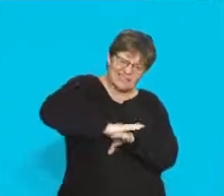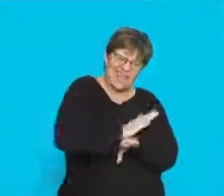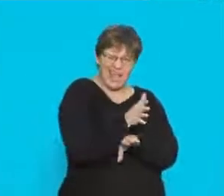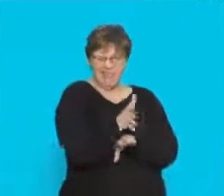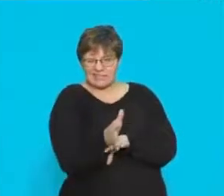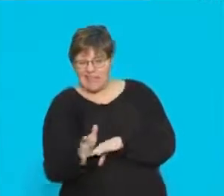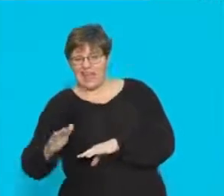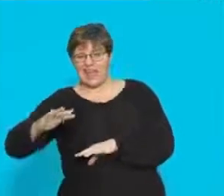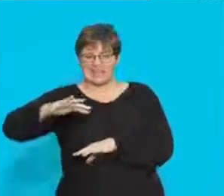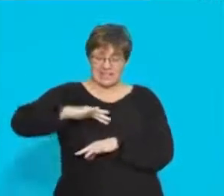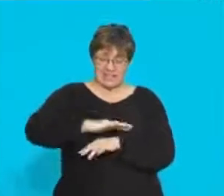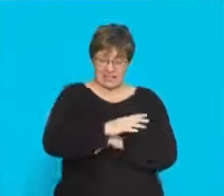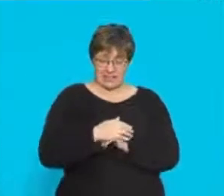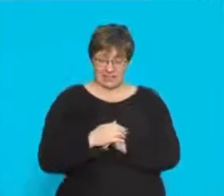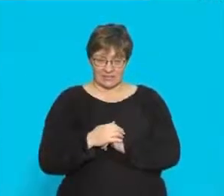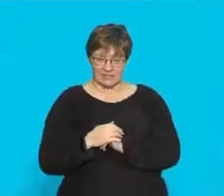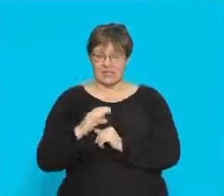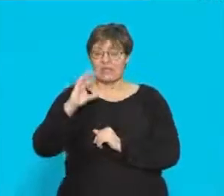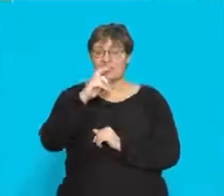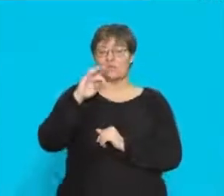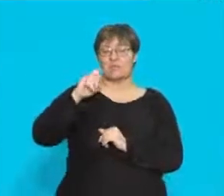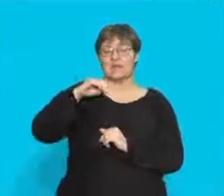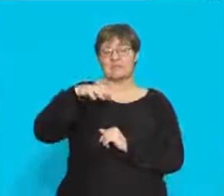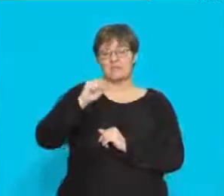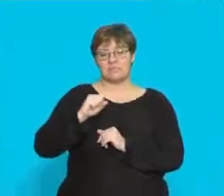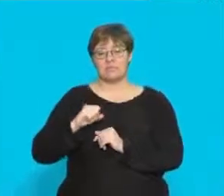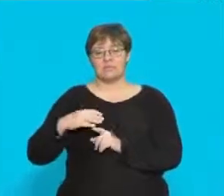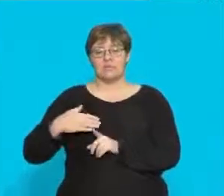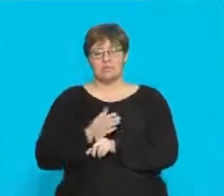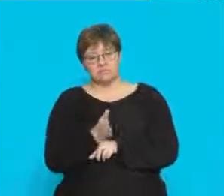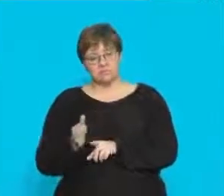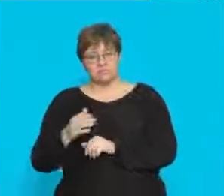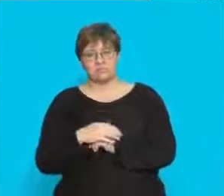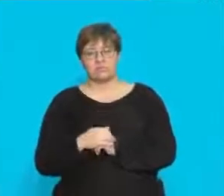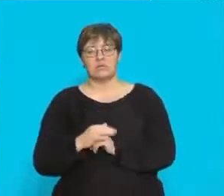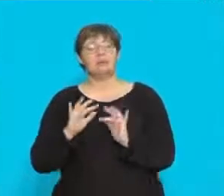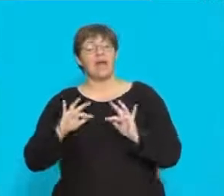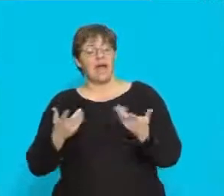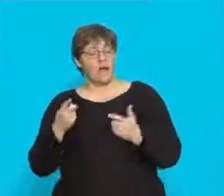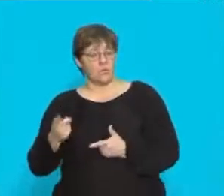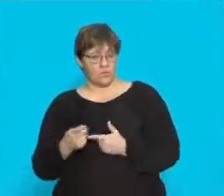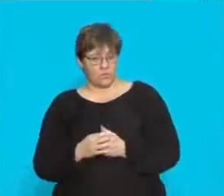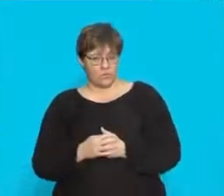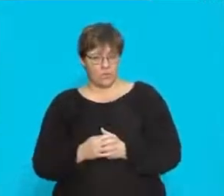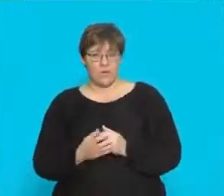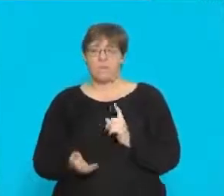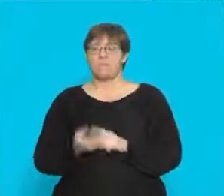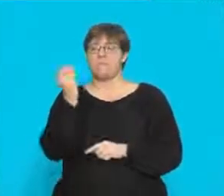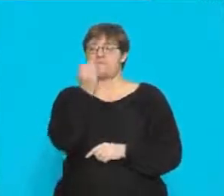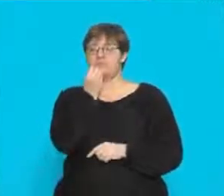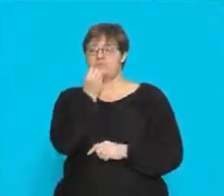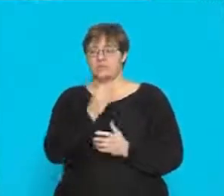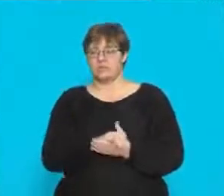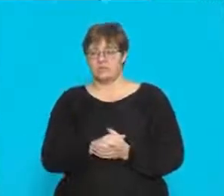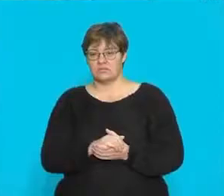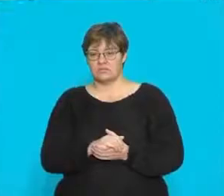these projections. The cytoplasm like slinks along, and that is how they're going to find their food. And they're